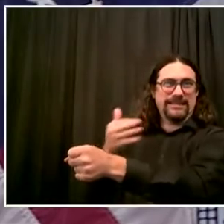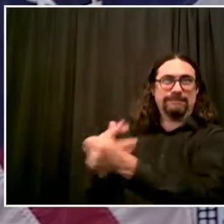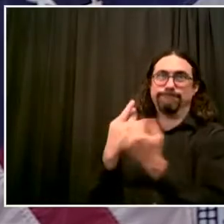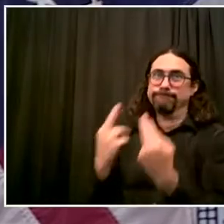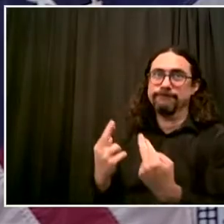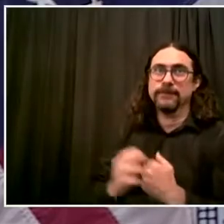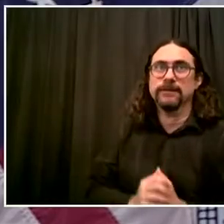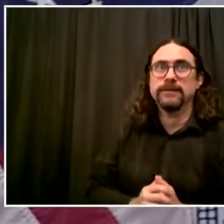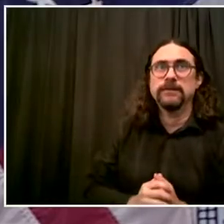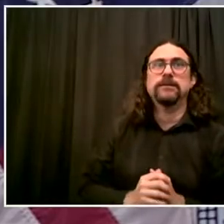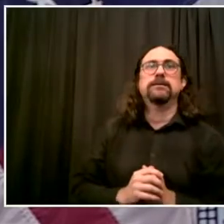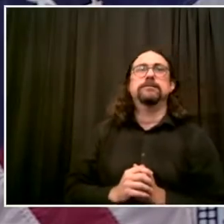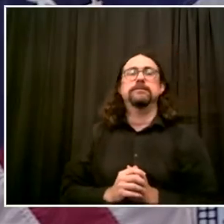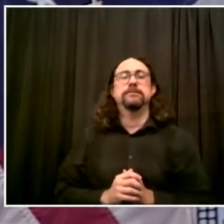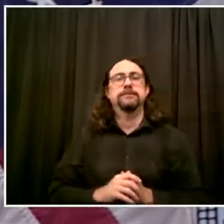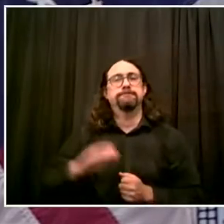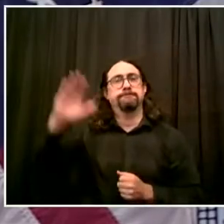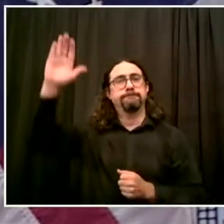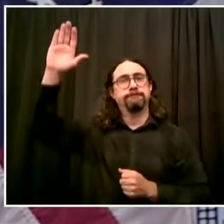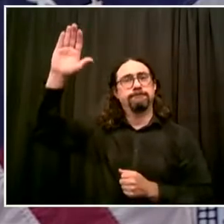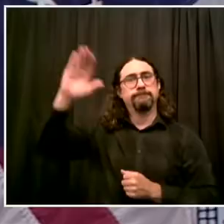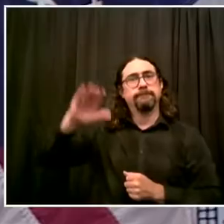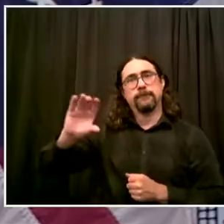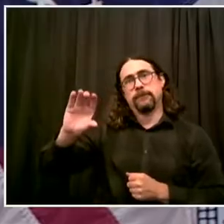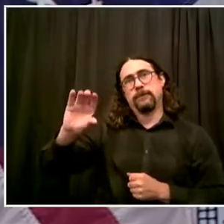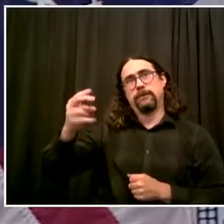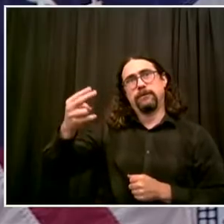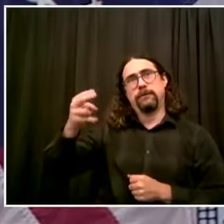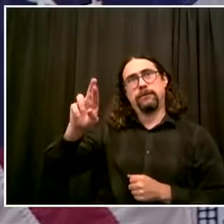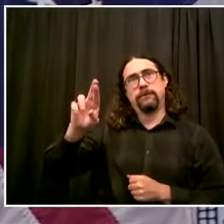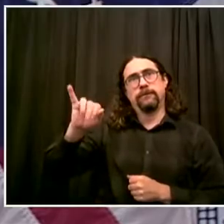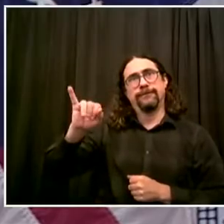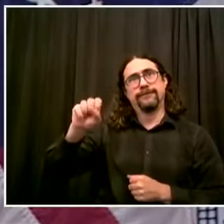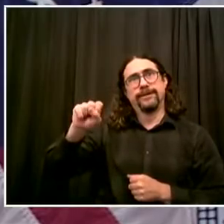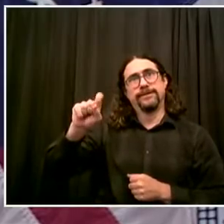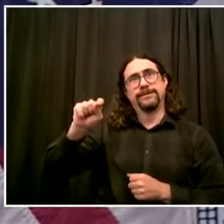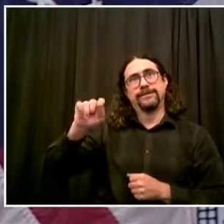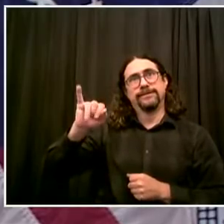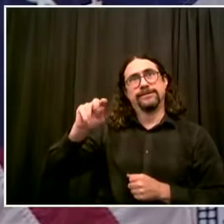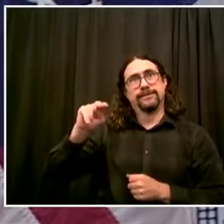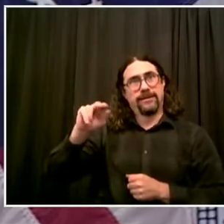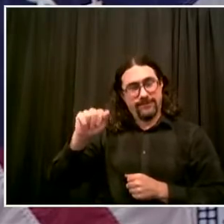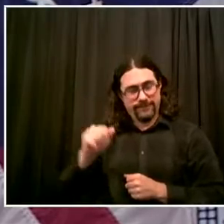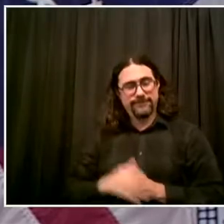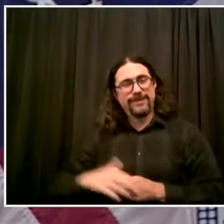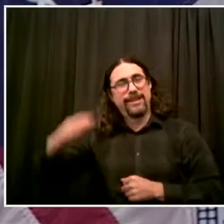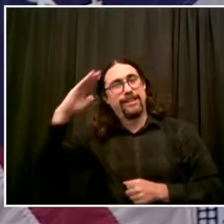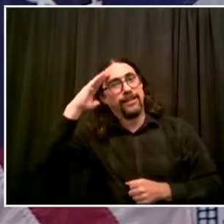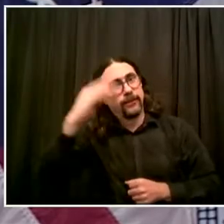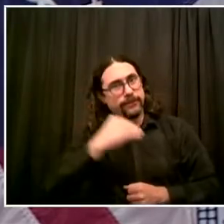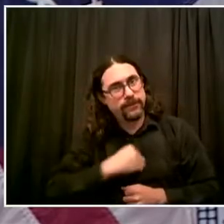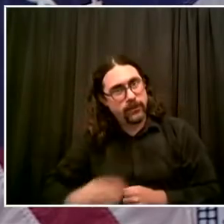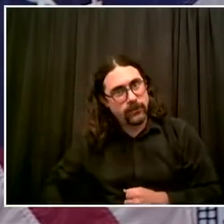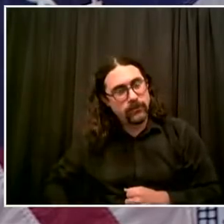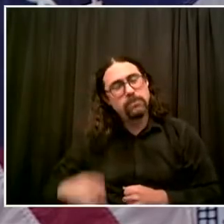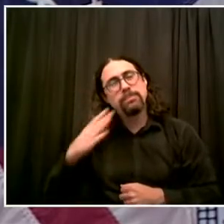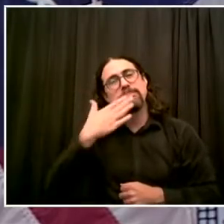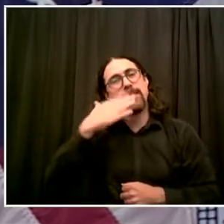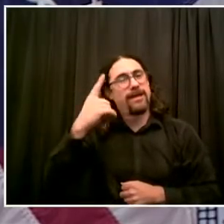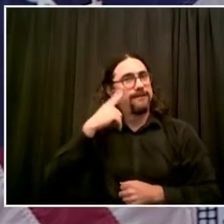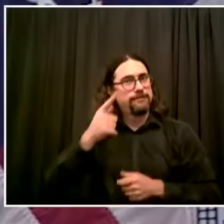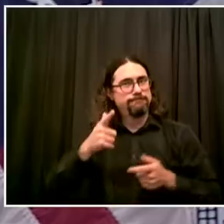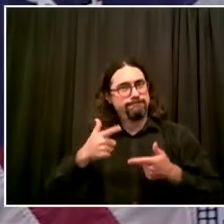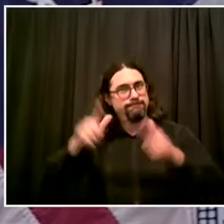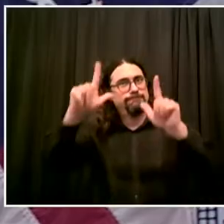Hi, Mr. Mayor. Thanks for taking my question. The health commissioner may also want to weigh in on this. There's been a big focus on helping